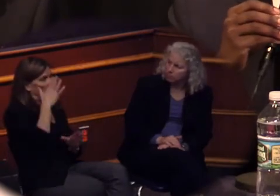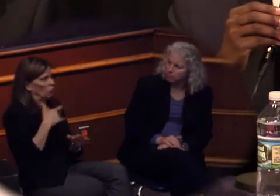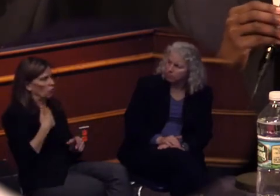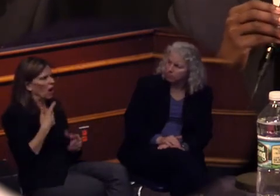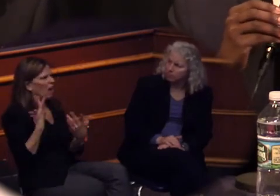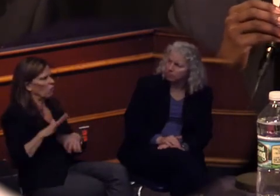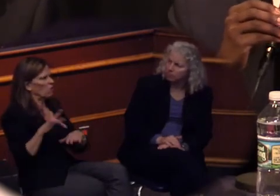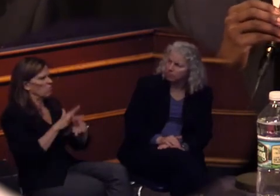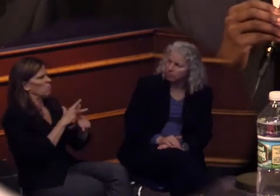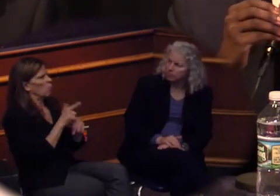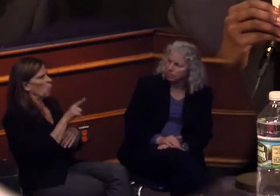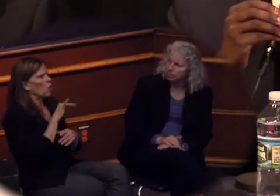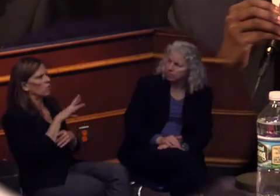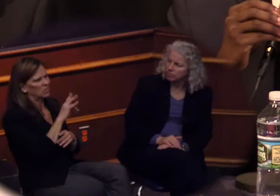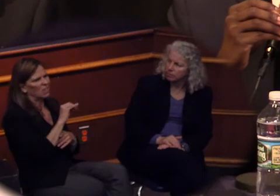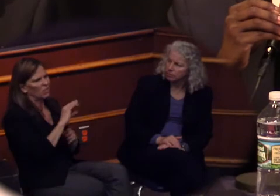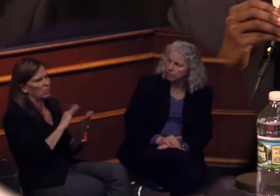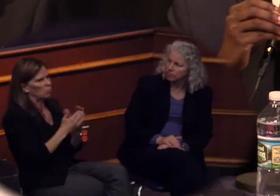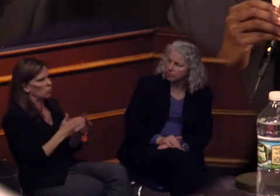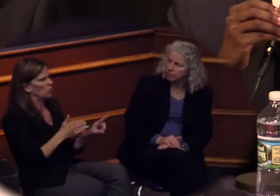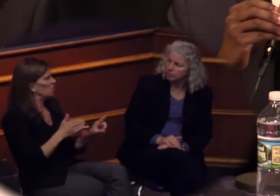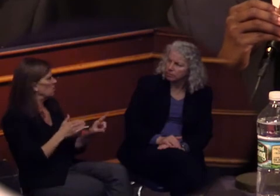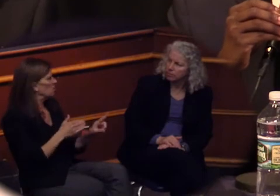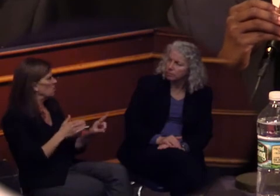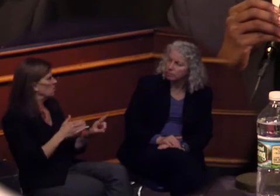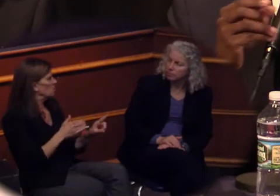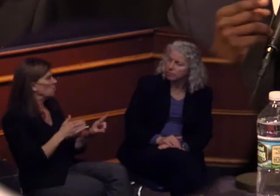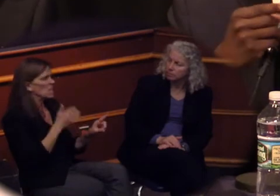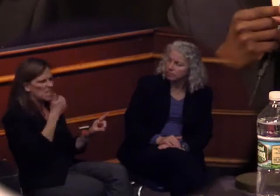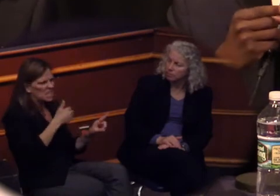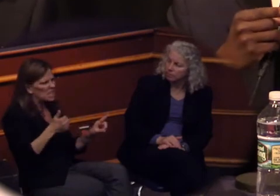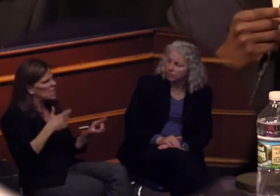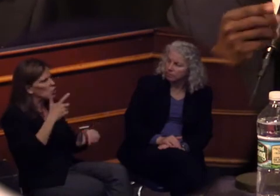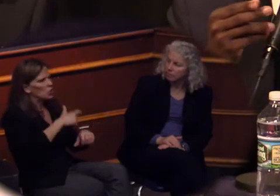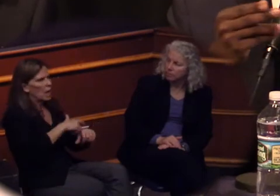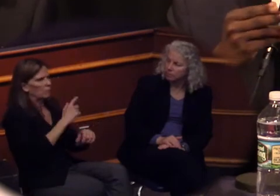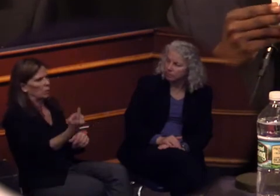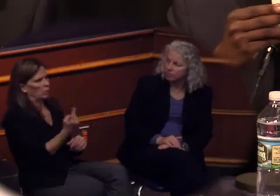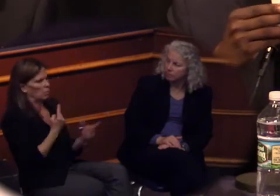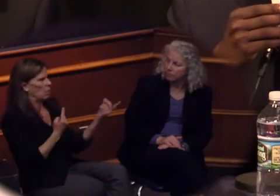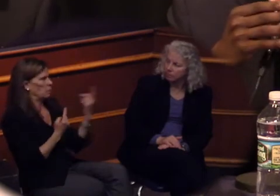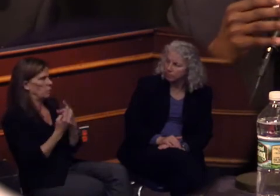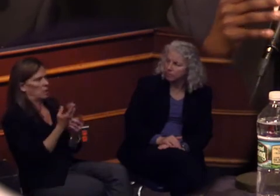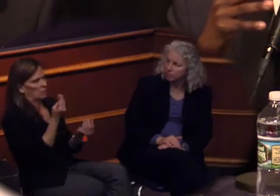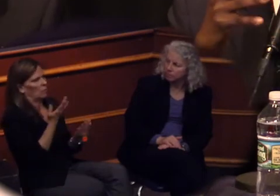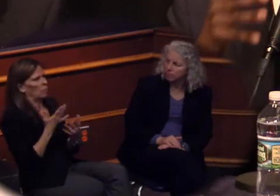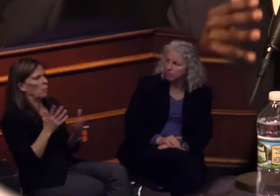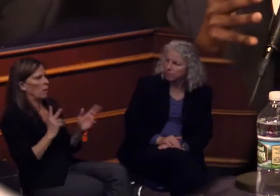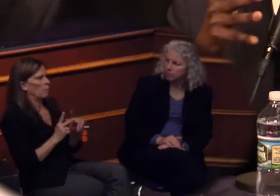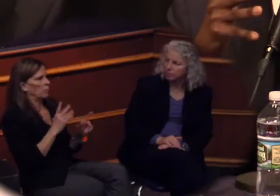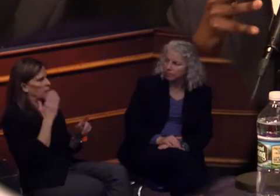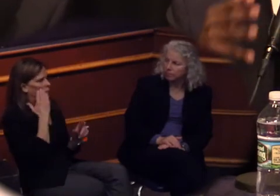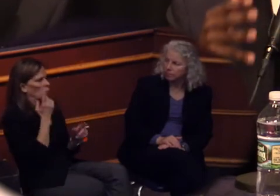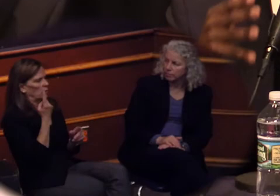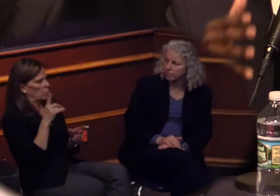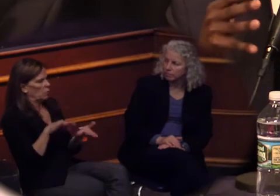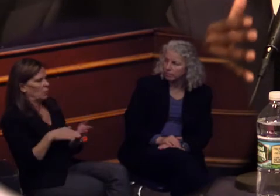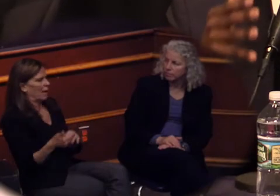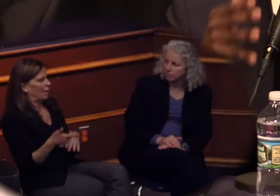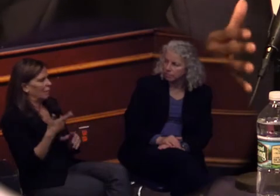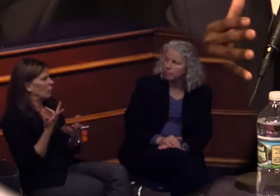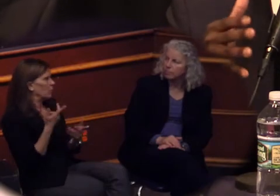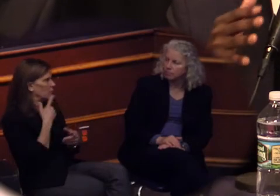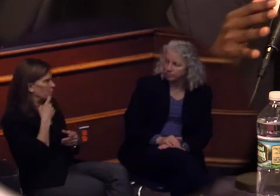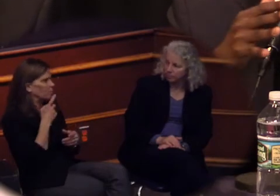communities. There hasn't been one time where someone has come up to me and said, I know someone, I've lost someone. This is a centerpiece